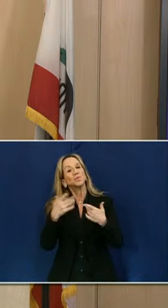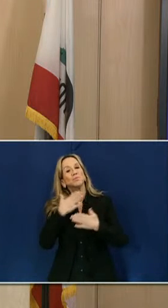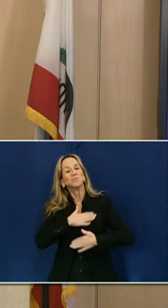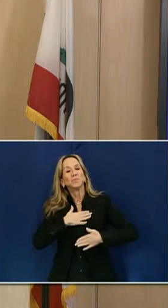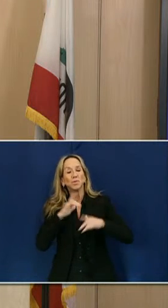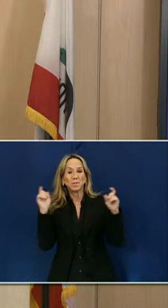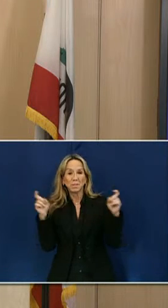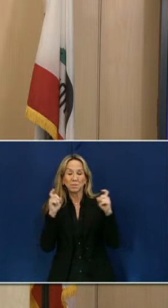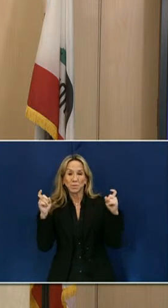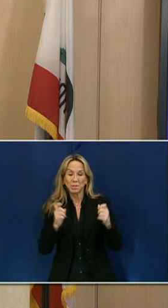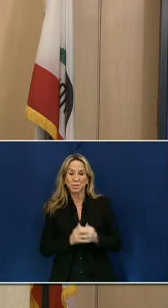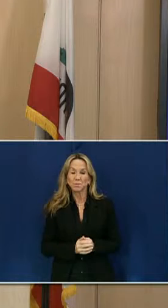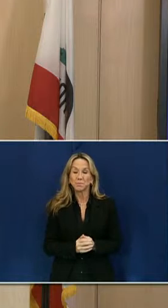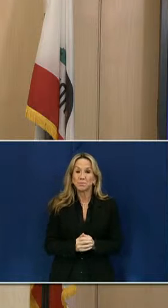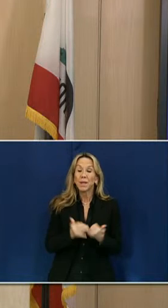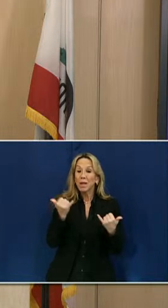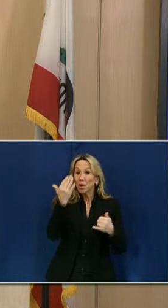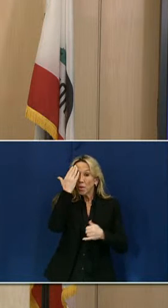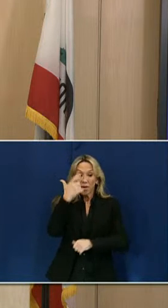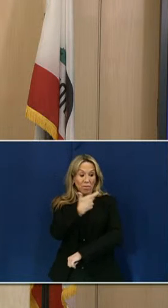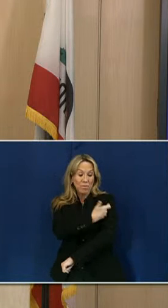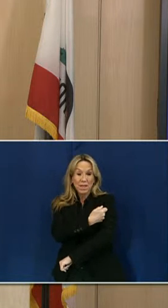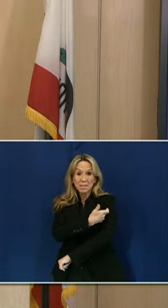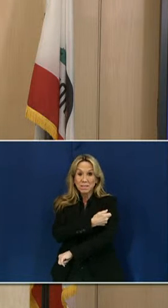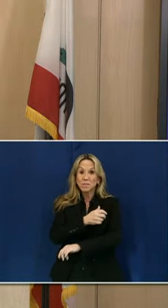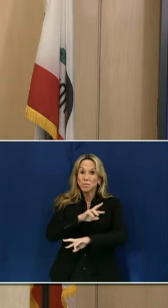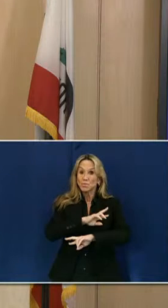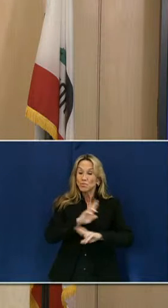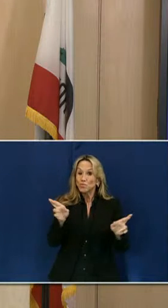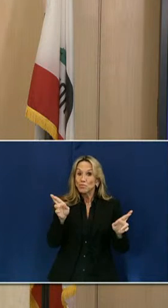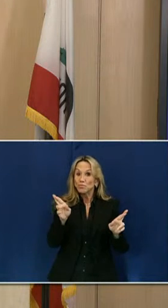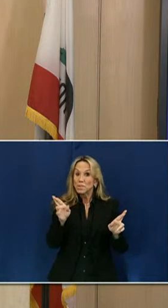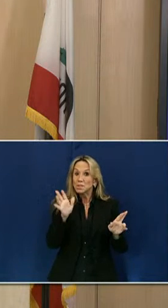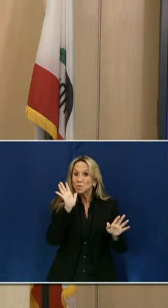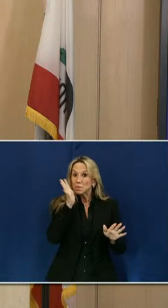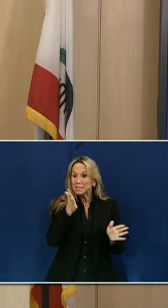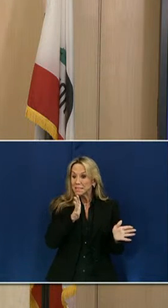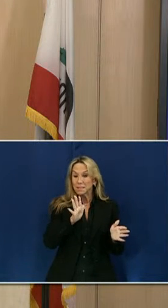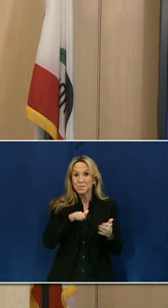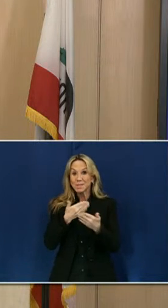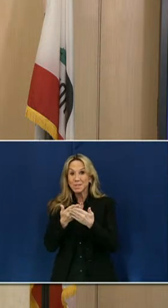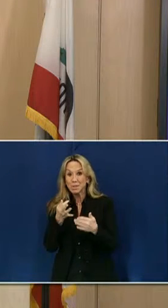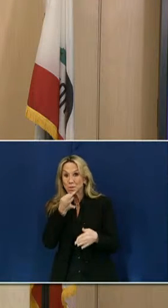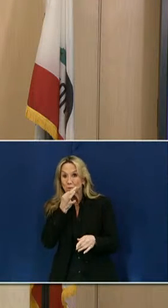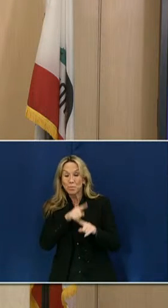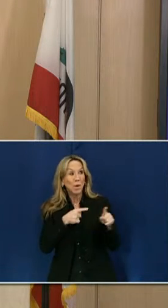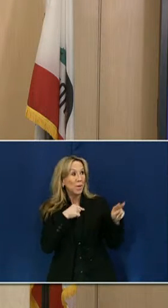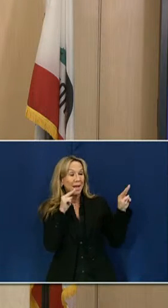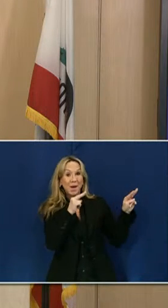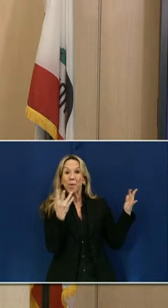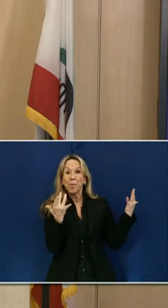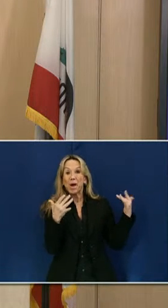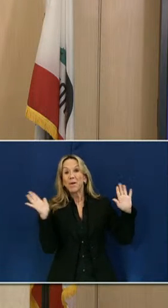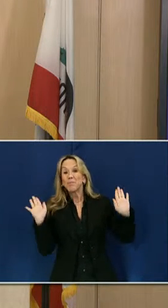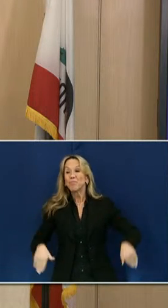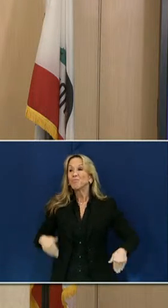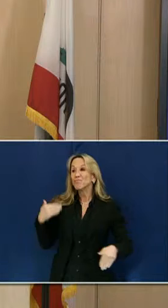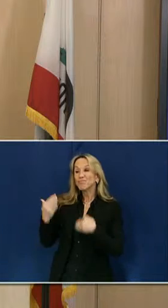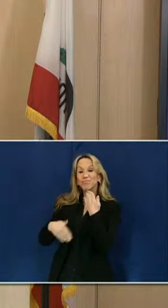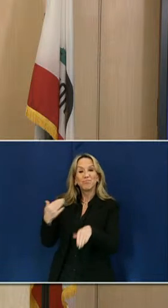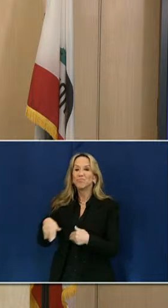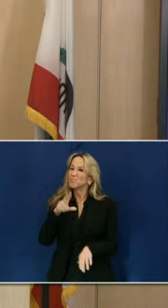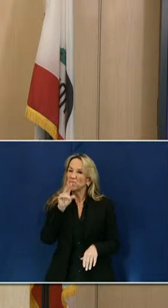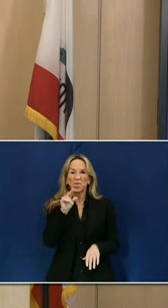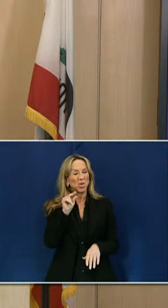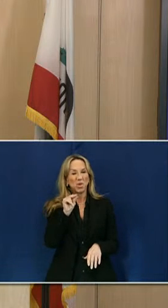Vaccinations are certainly on the way, but we cannot wait for the cavalry to arrive. We've got to do what each and every one